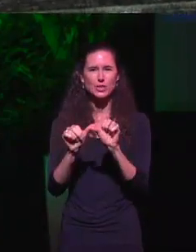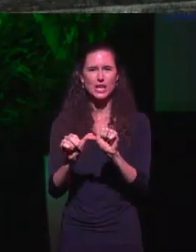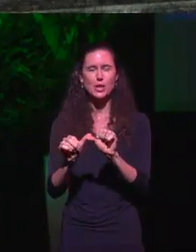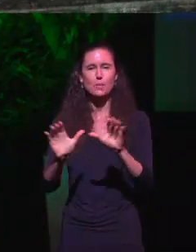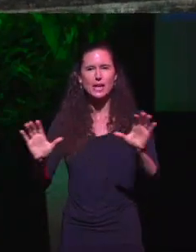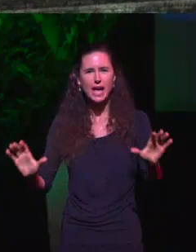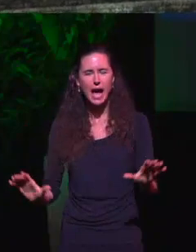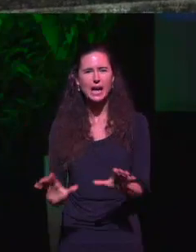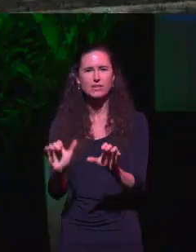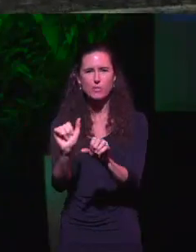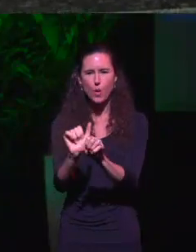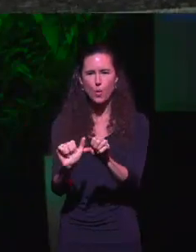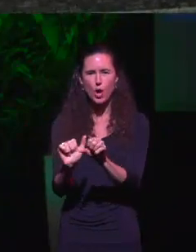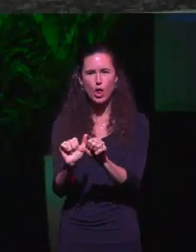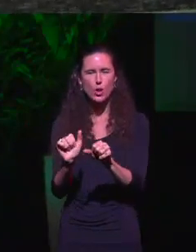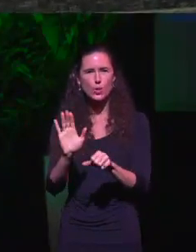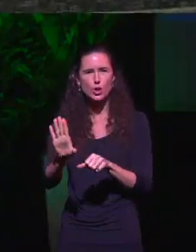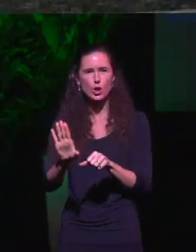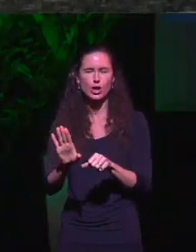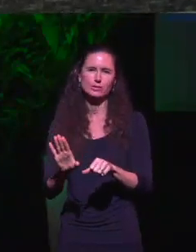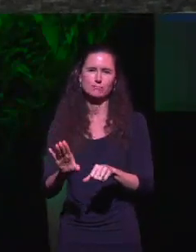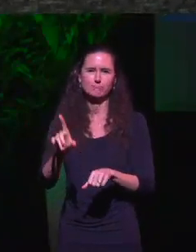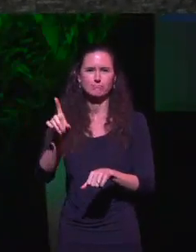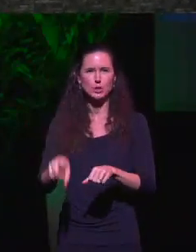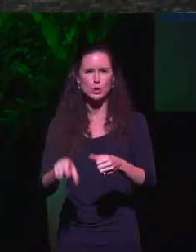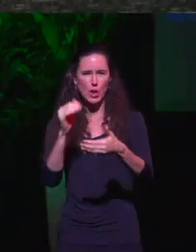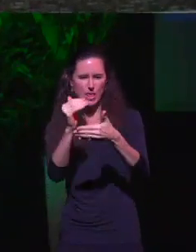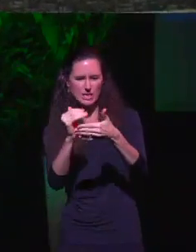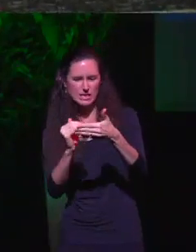working through your to-do list.